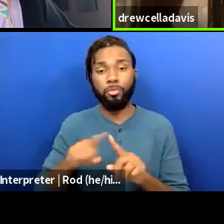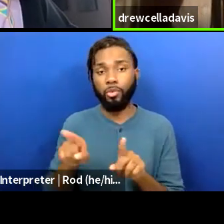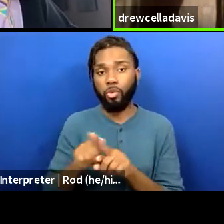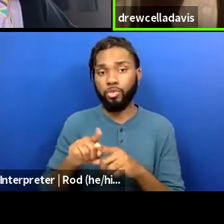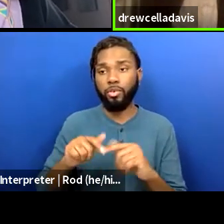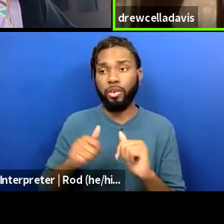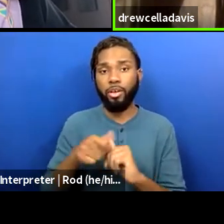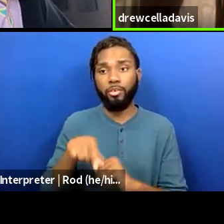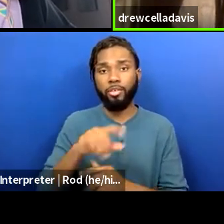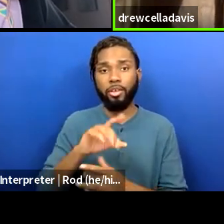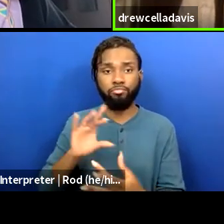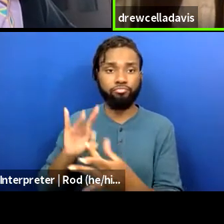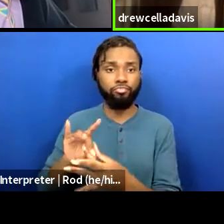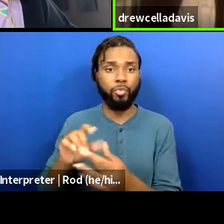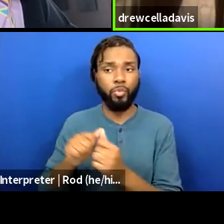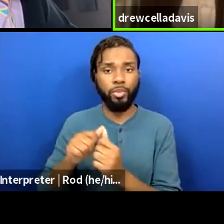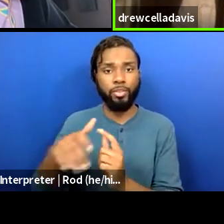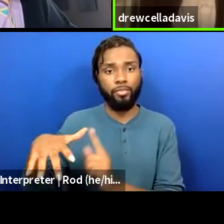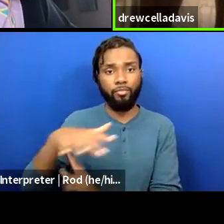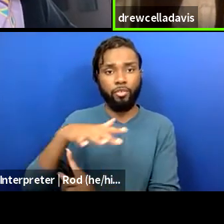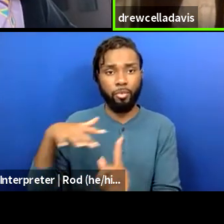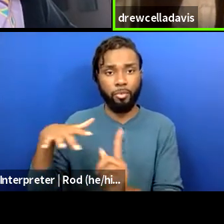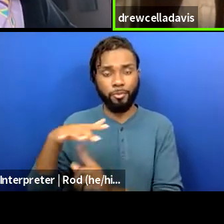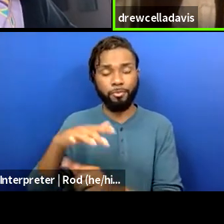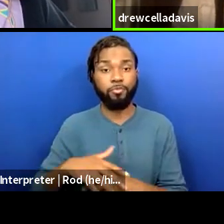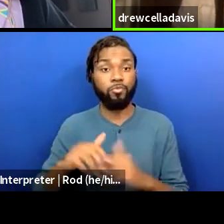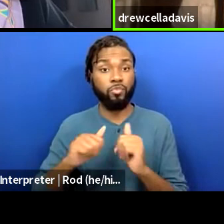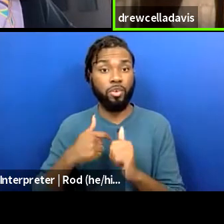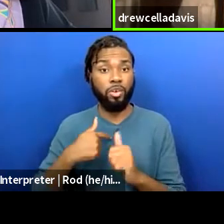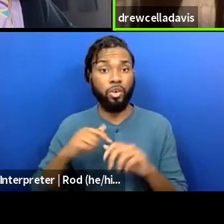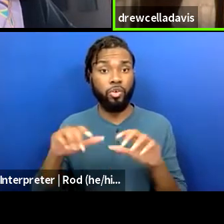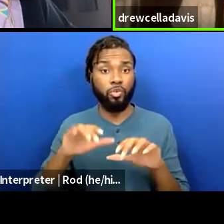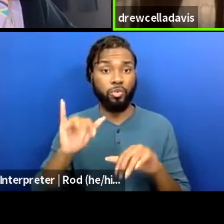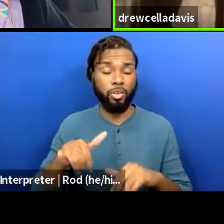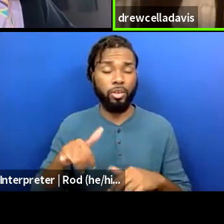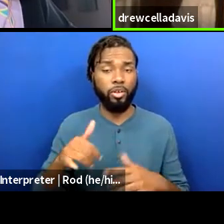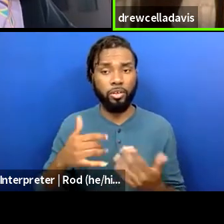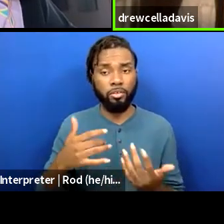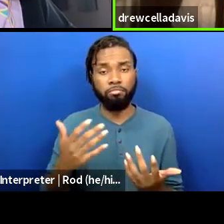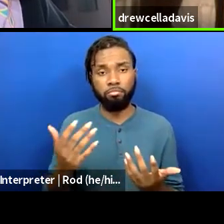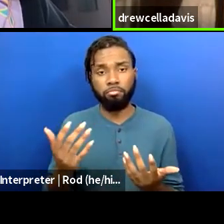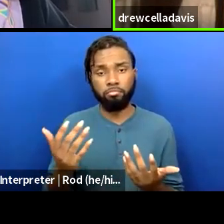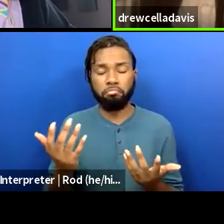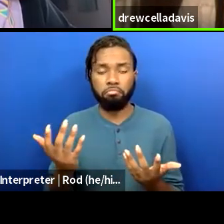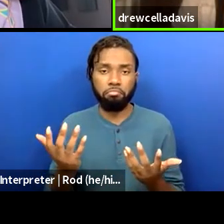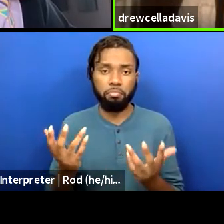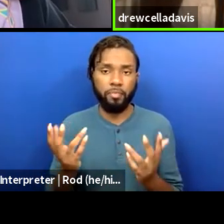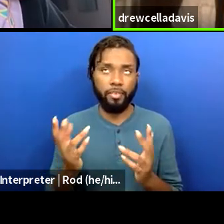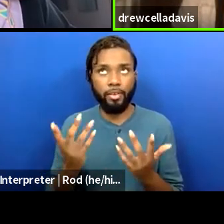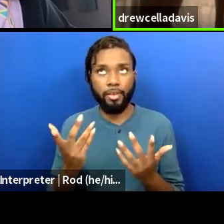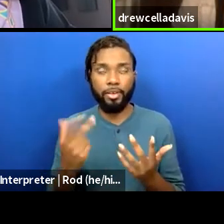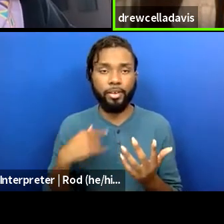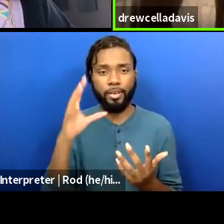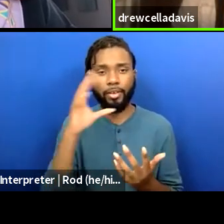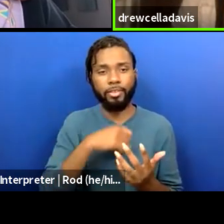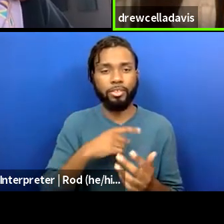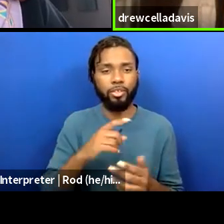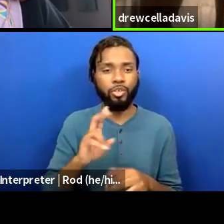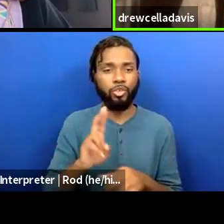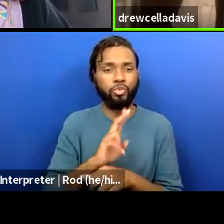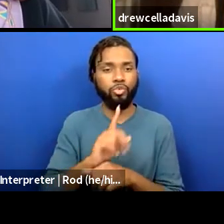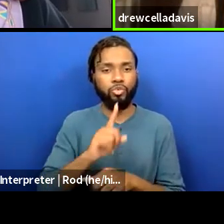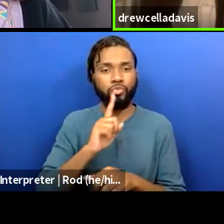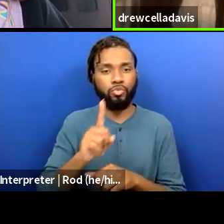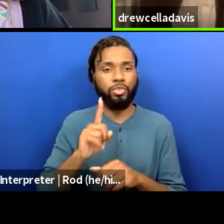to the environment. So the way that I do that is a very, I guess I use a very